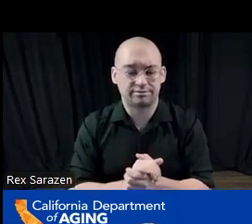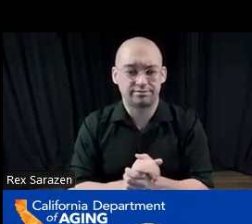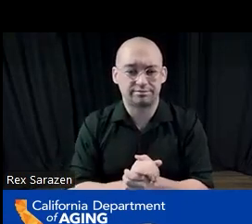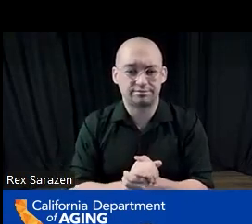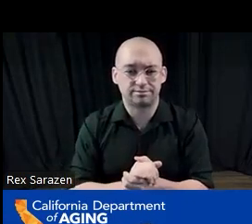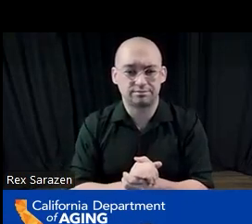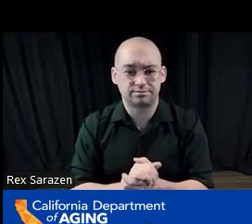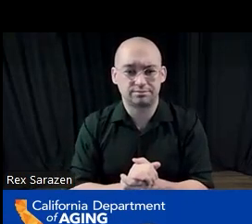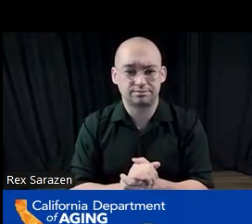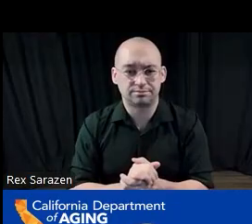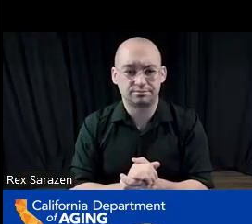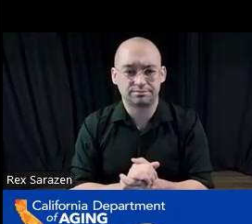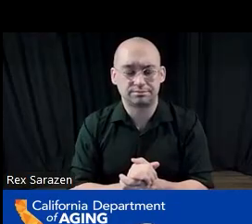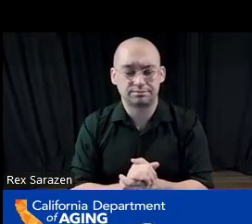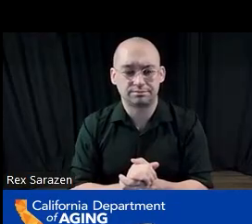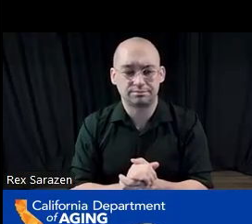Next slide.